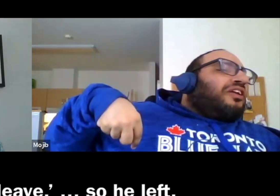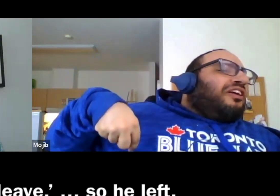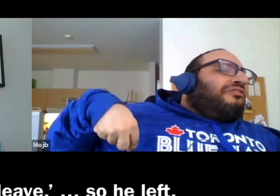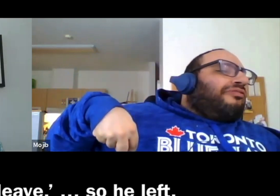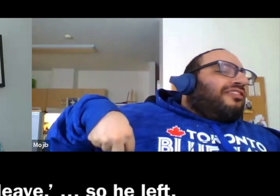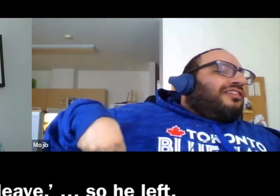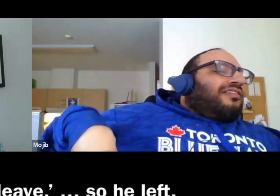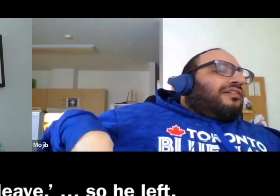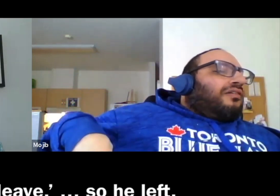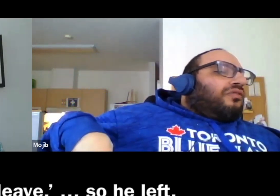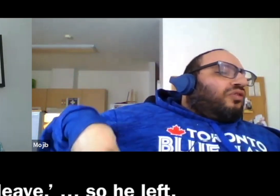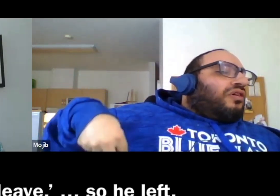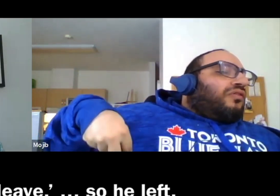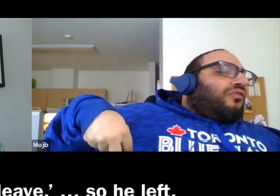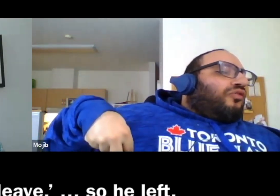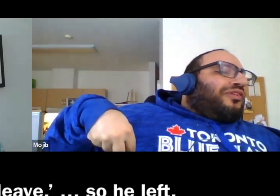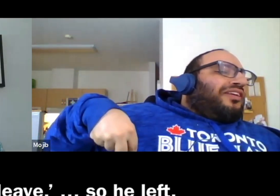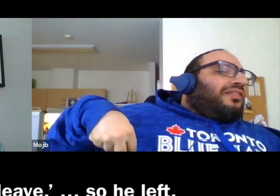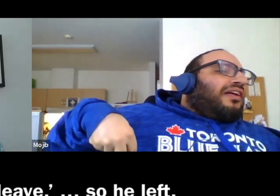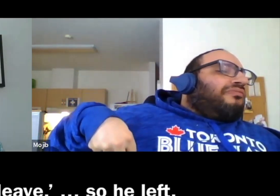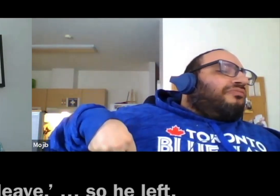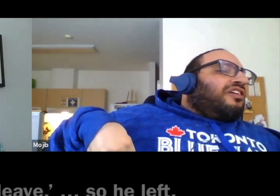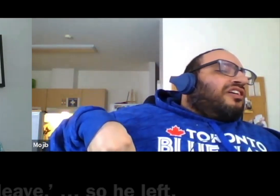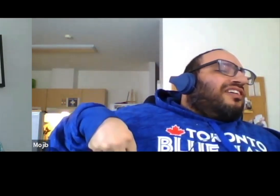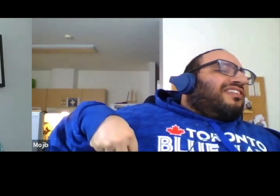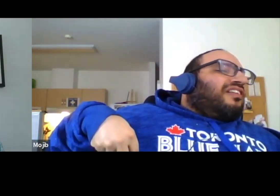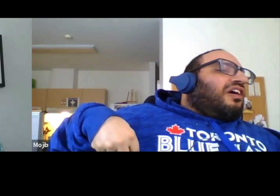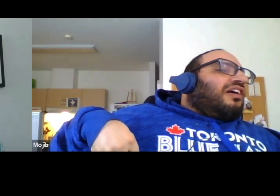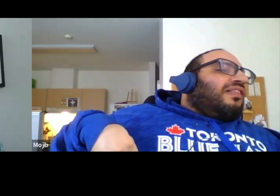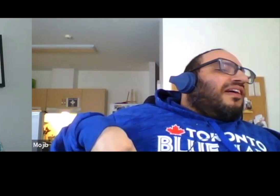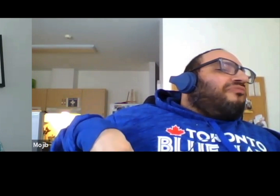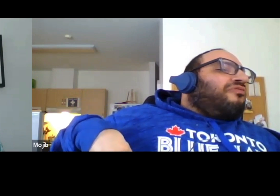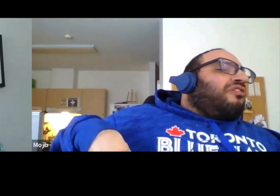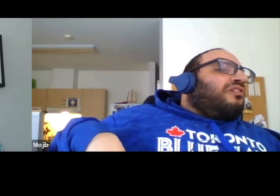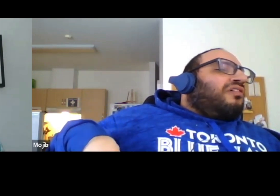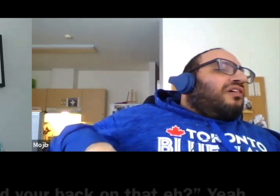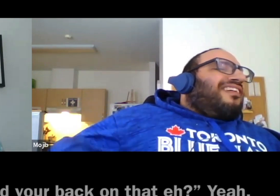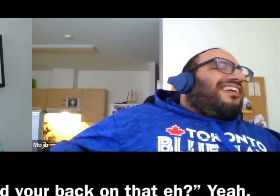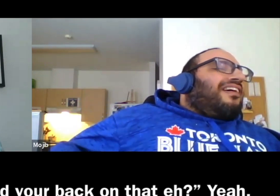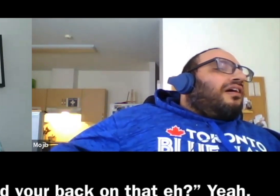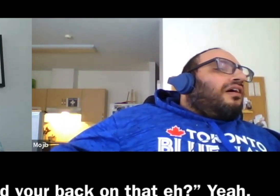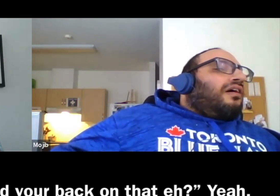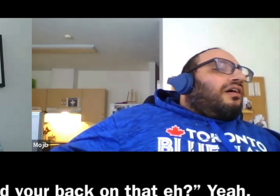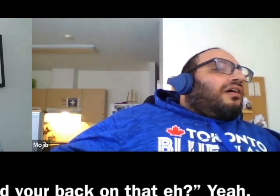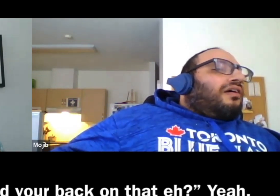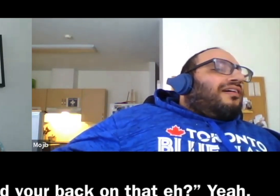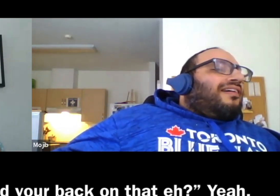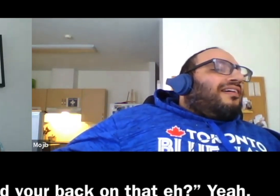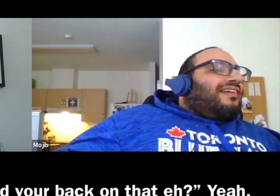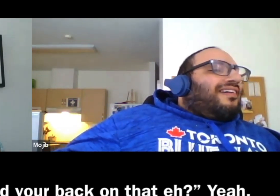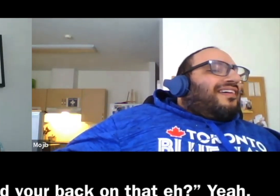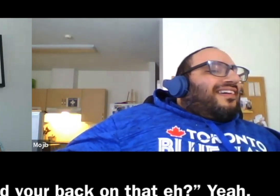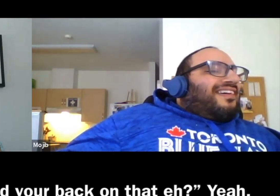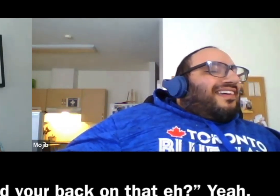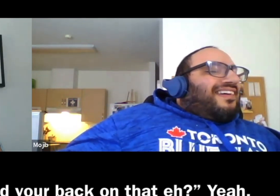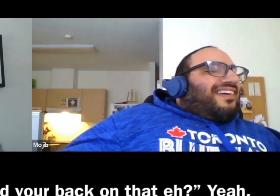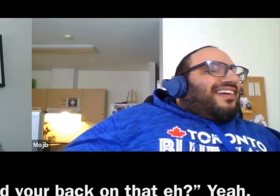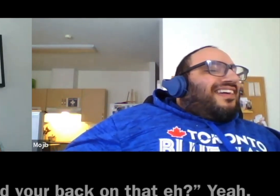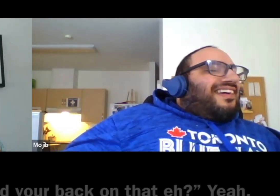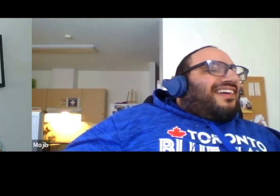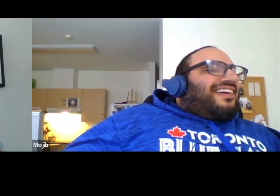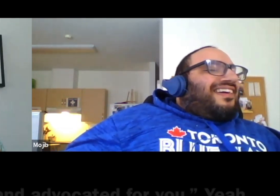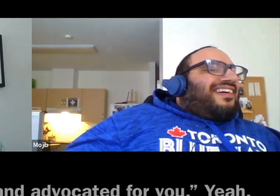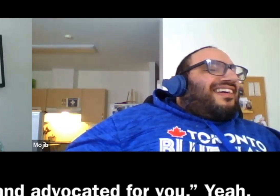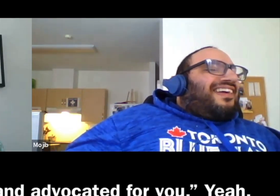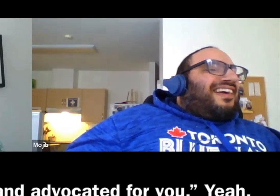need to leave. mm. So he left. The guy left. Nice that the imam had your back on